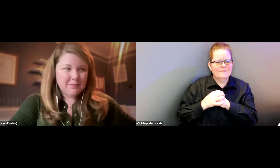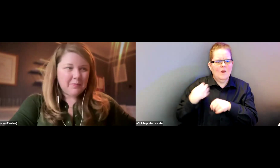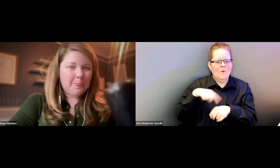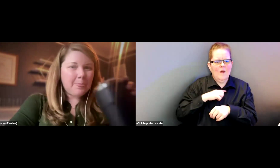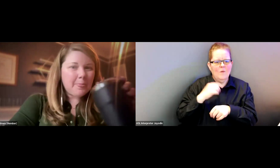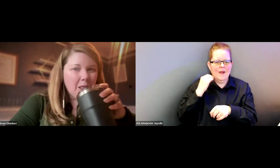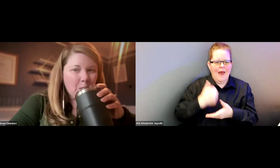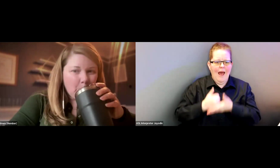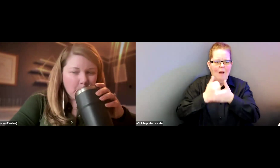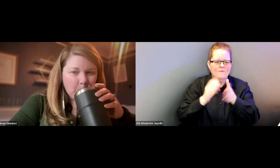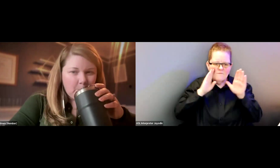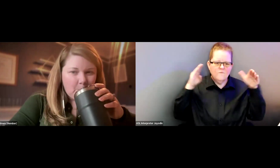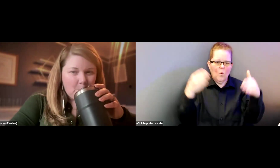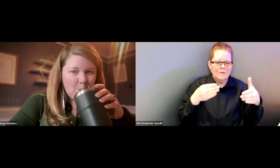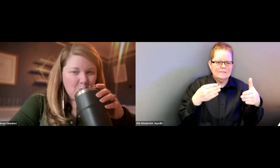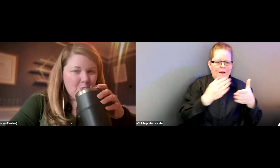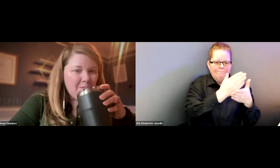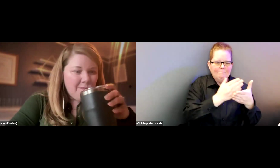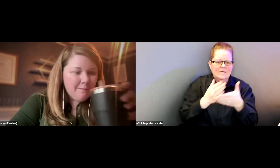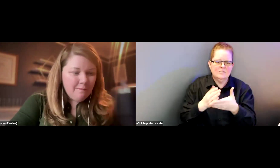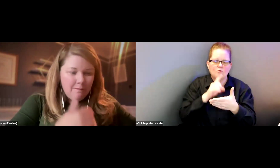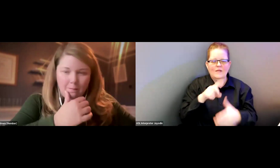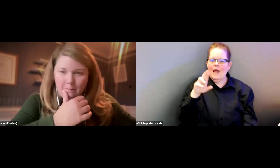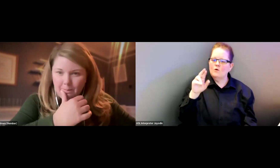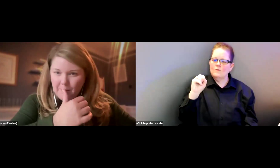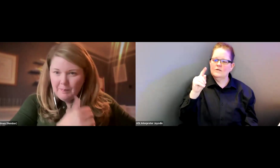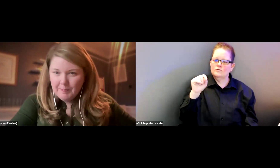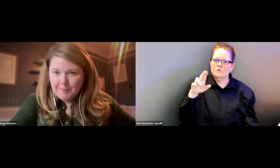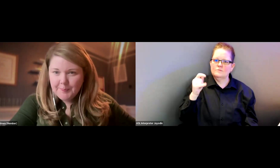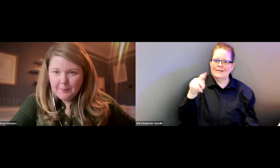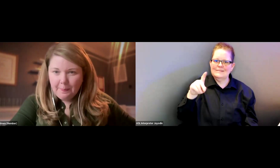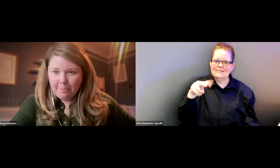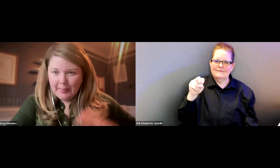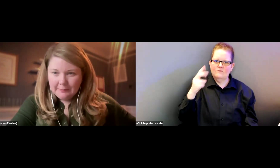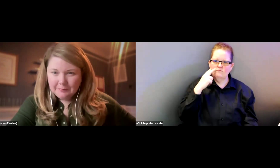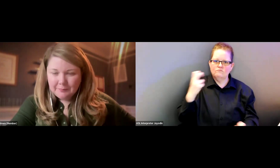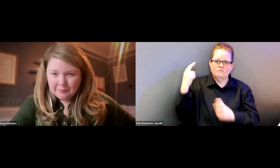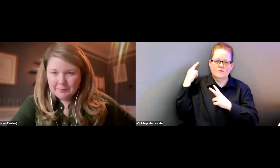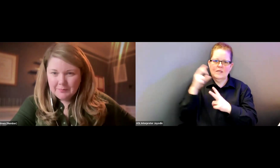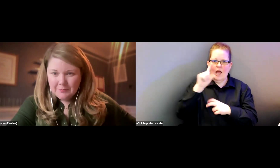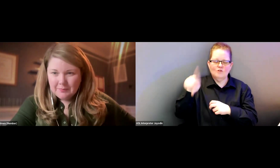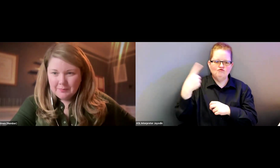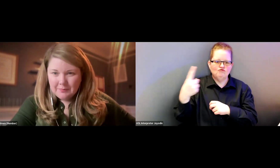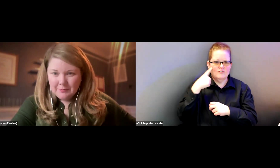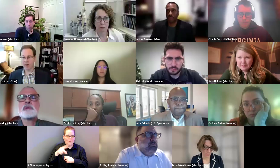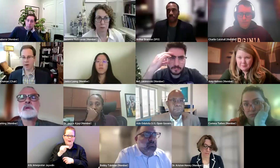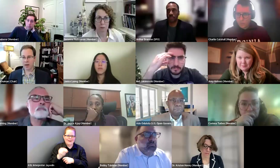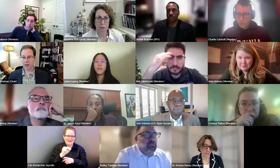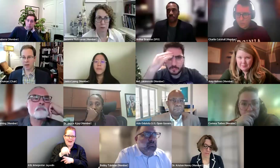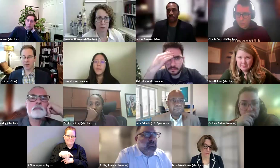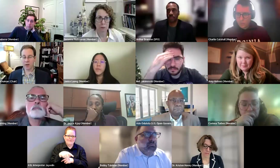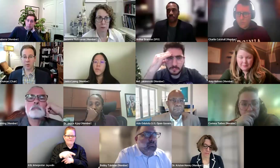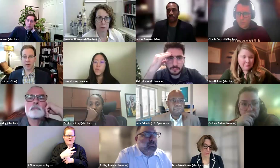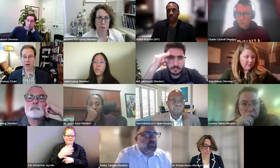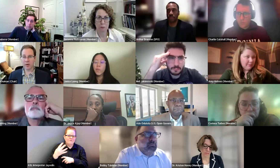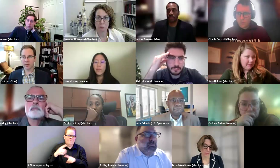on pieces of it. So like the retrospective review isn't just for looking at NAP 5 and NAP 4, but like when we have